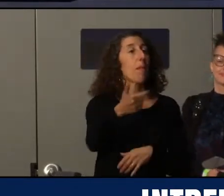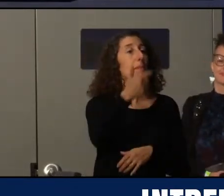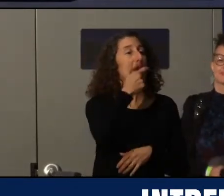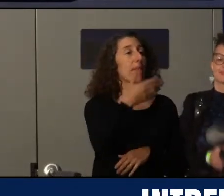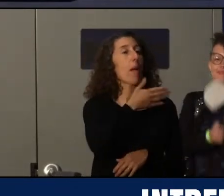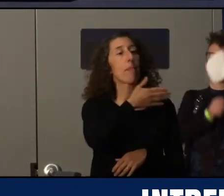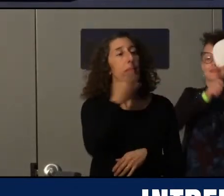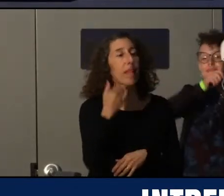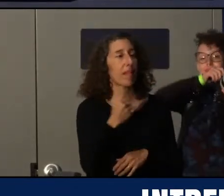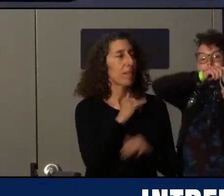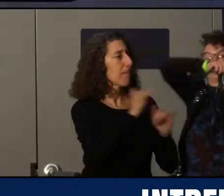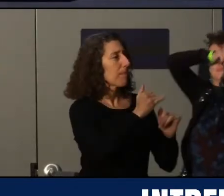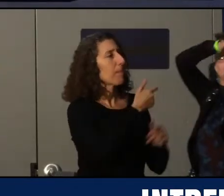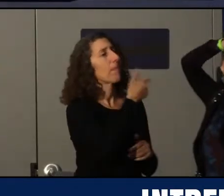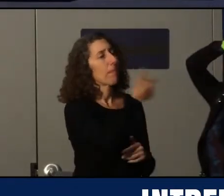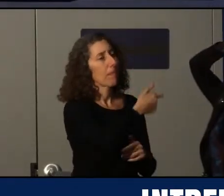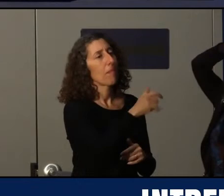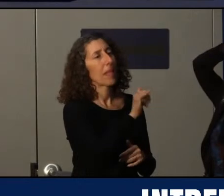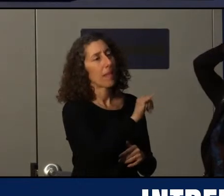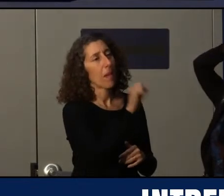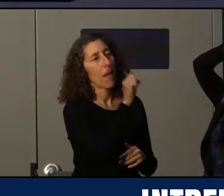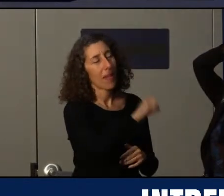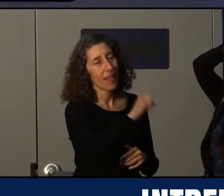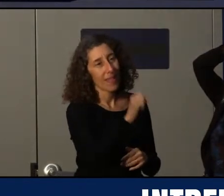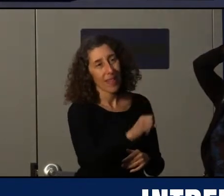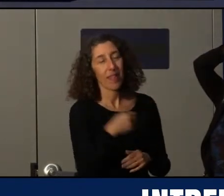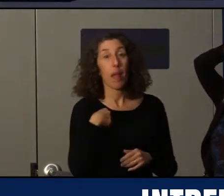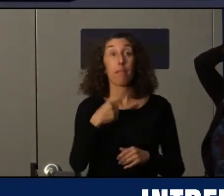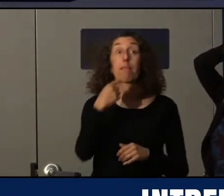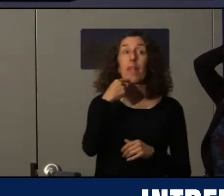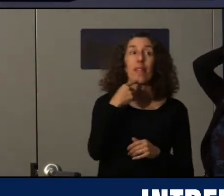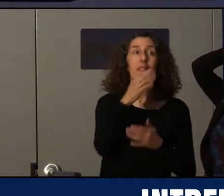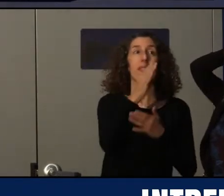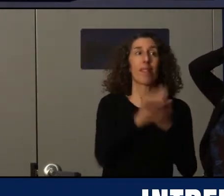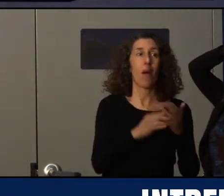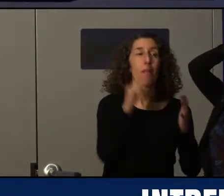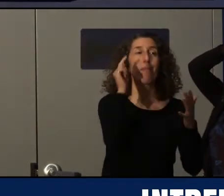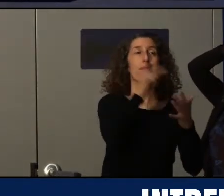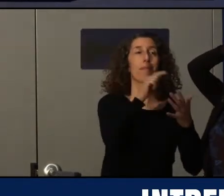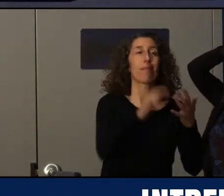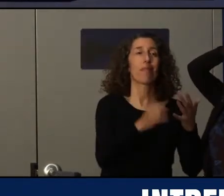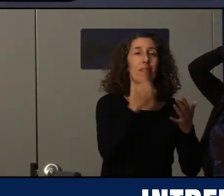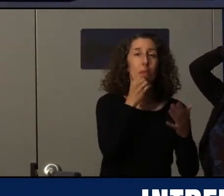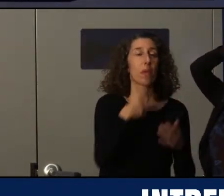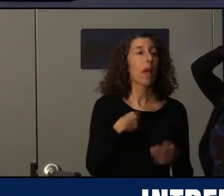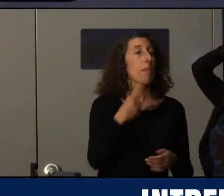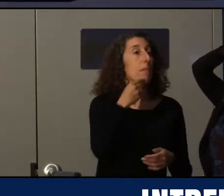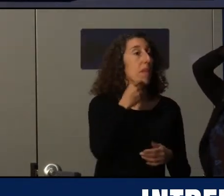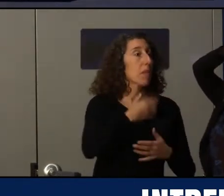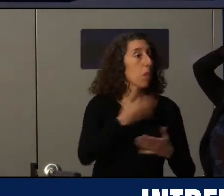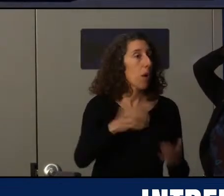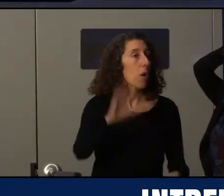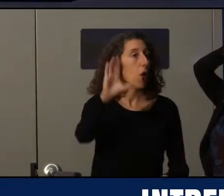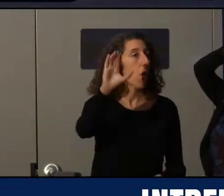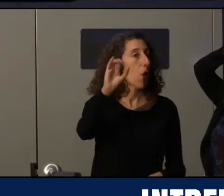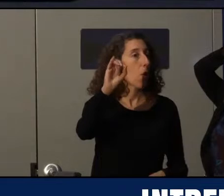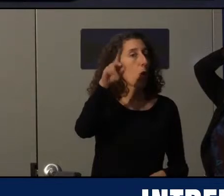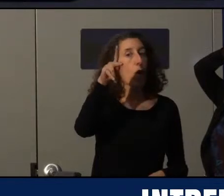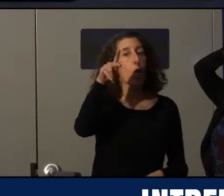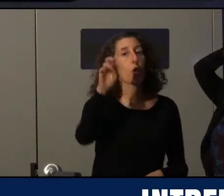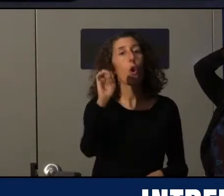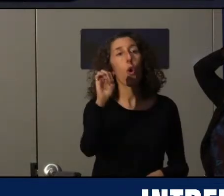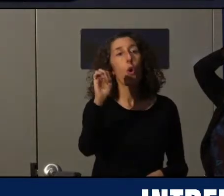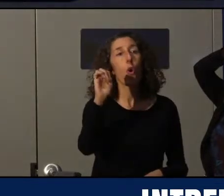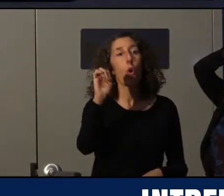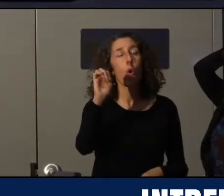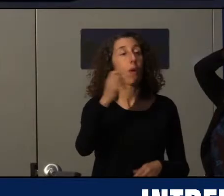lot of soda, but I wanted a Coca-Cola, real Coke, full-blown, no diet stuff, crushed ice,